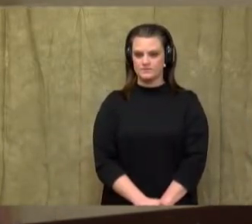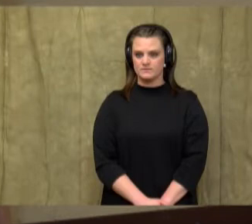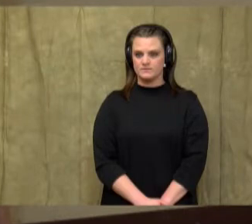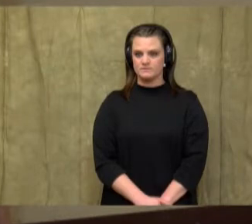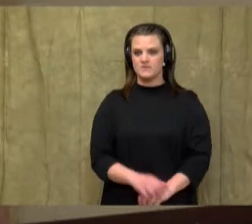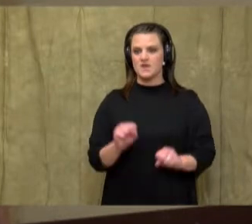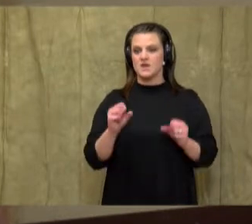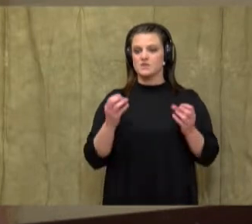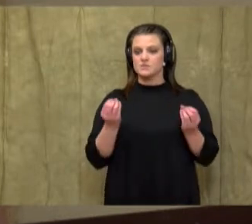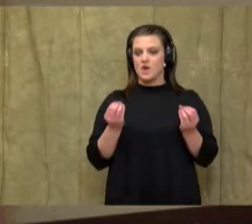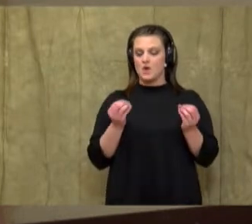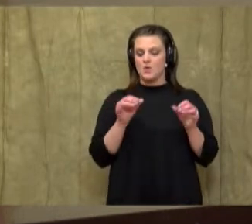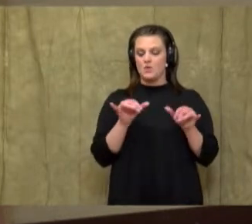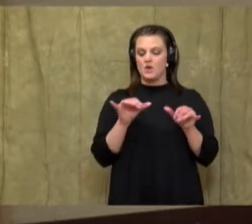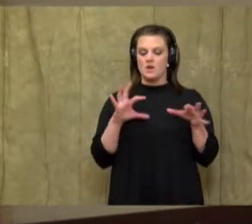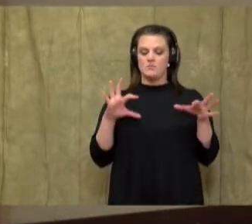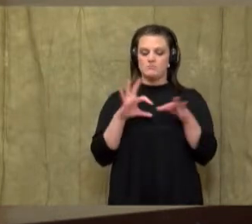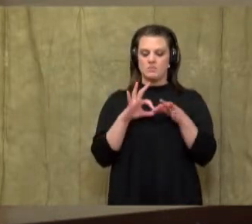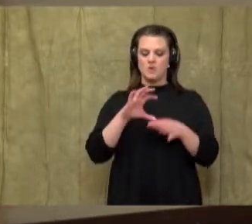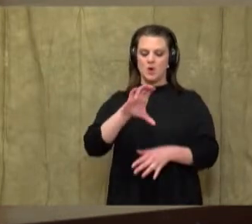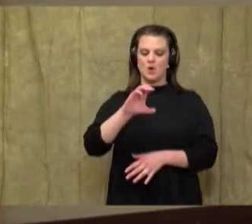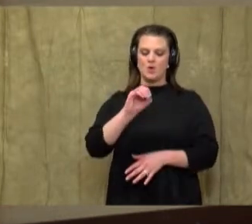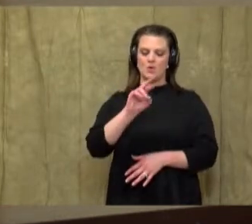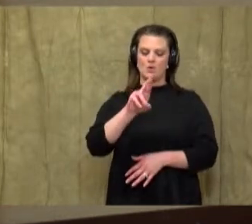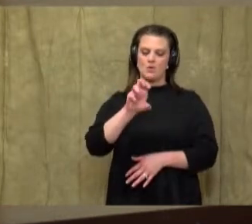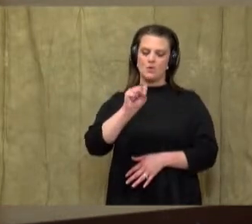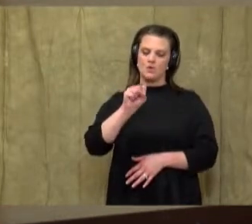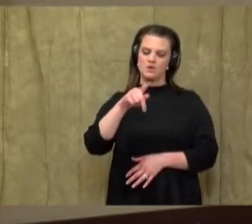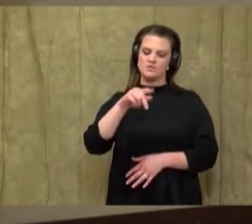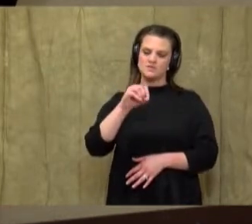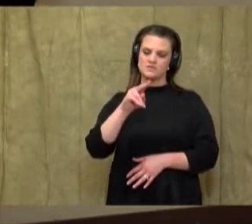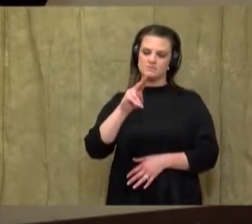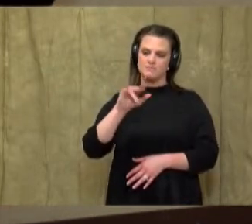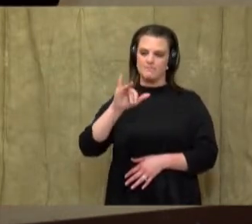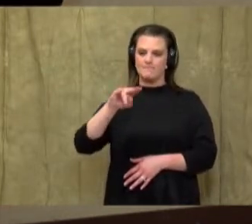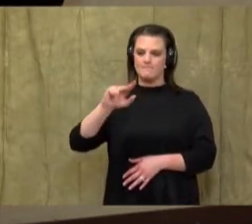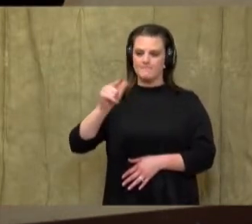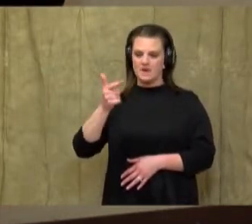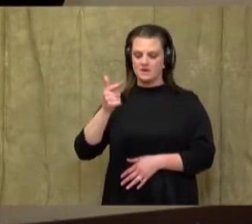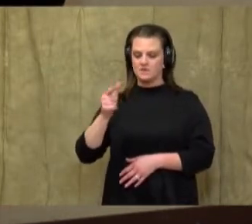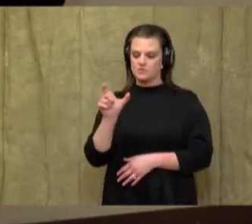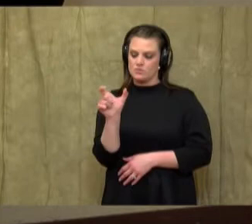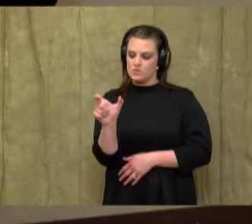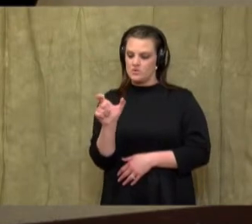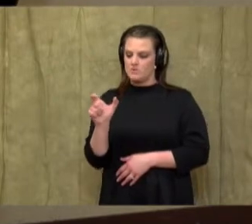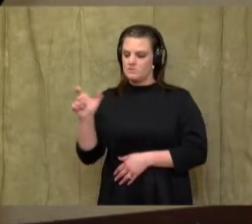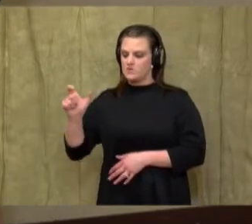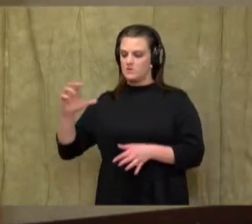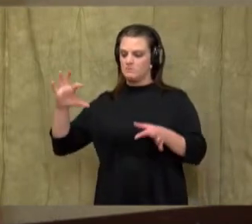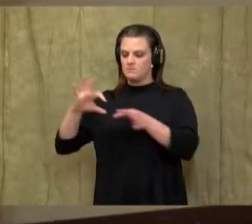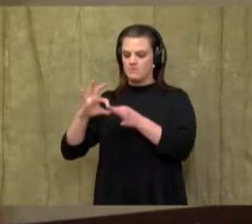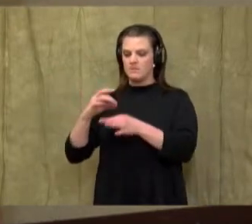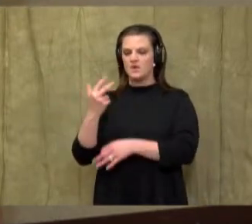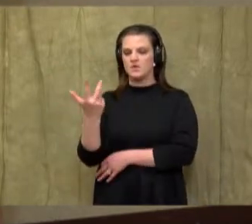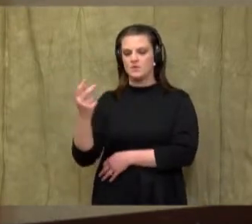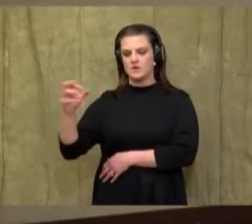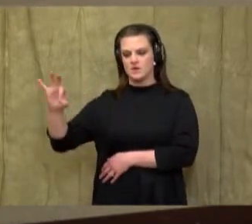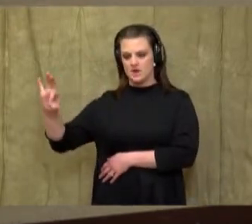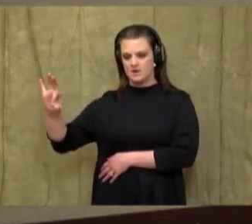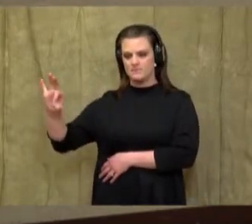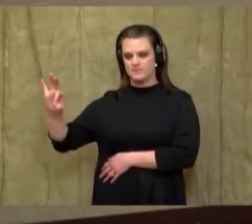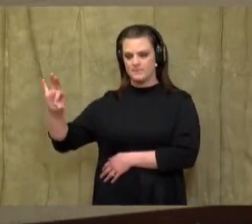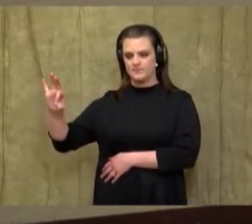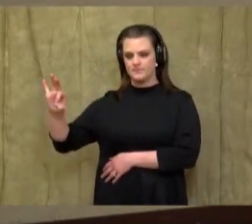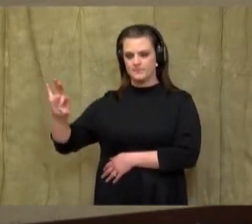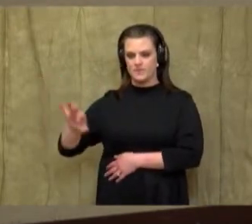And so those corresponding terms, the terms that go together is 3 and 9. What